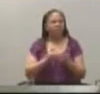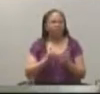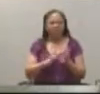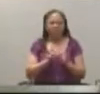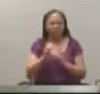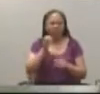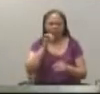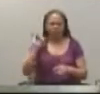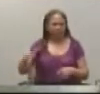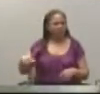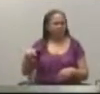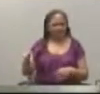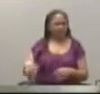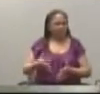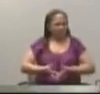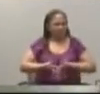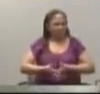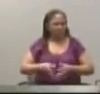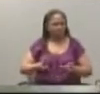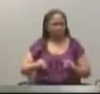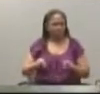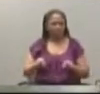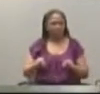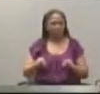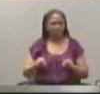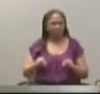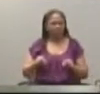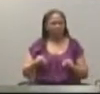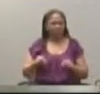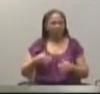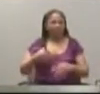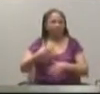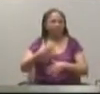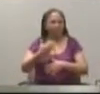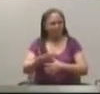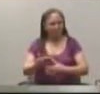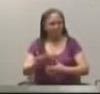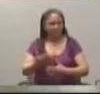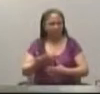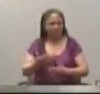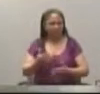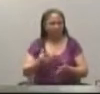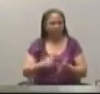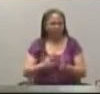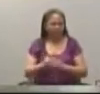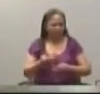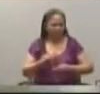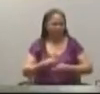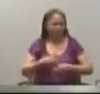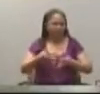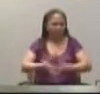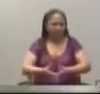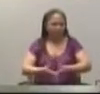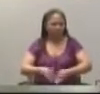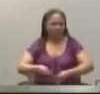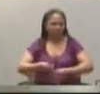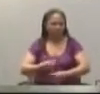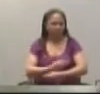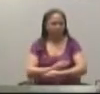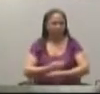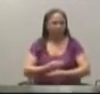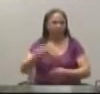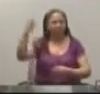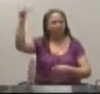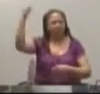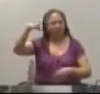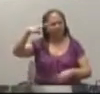yet. So once Jesus gets placed in the manger, you know, the star is there and the light. I want you to